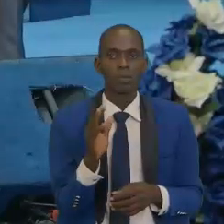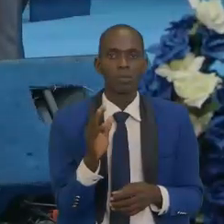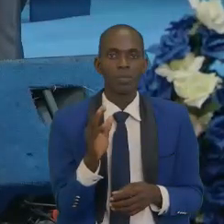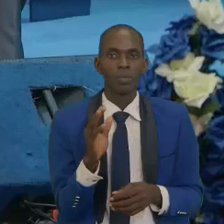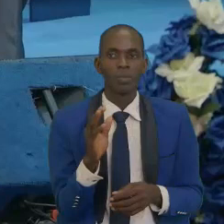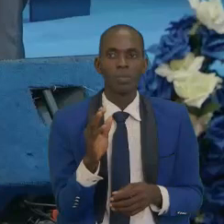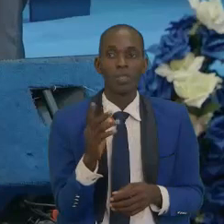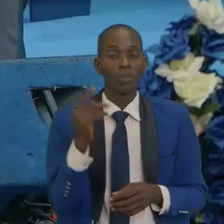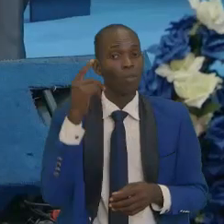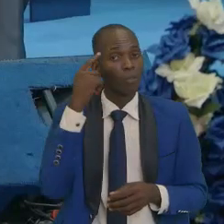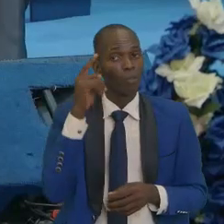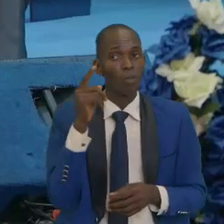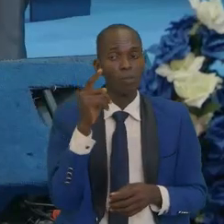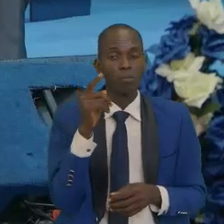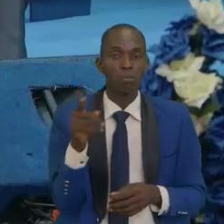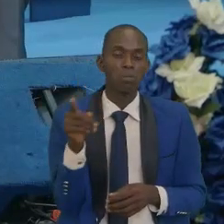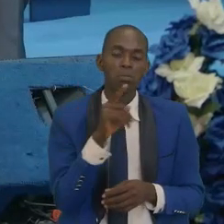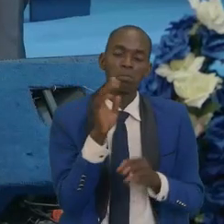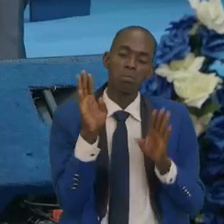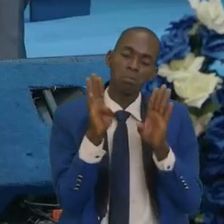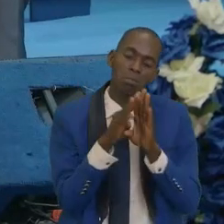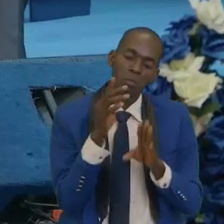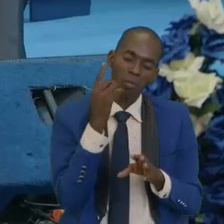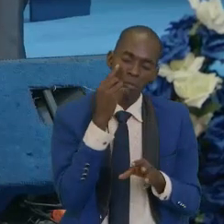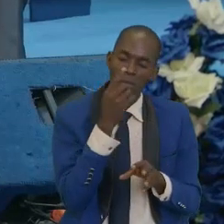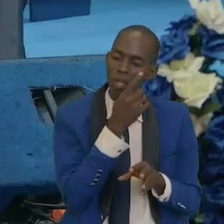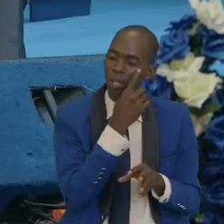but he closed their eyes to the healing.